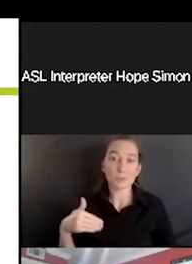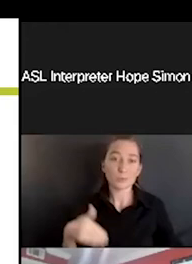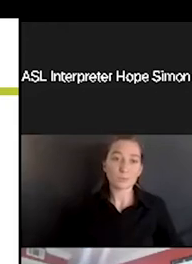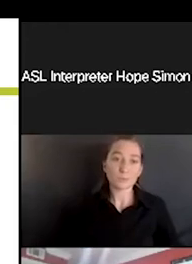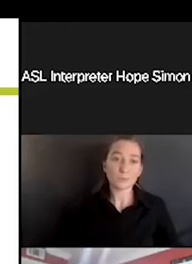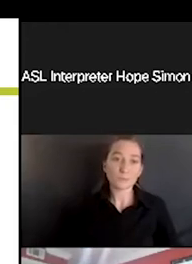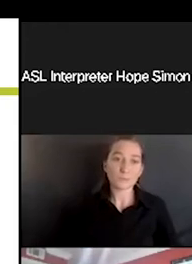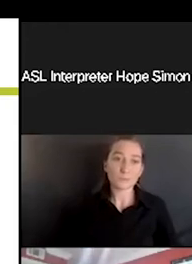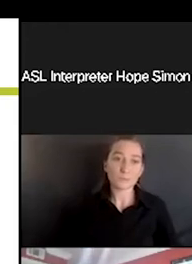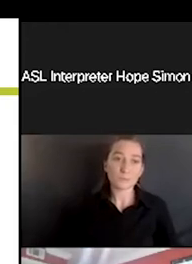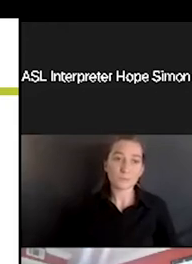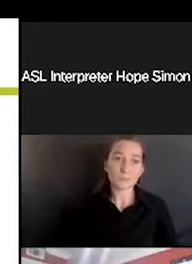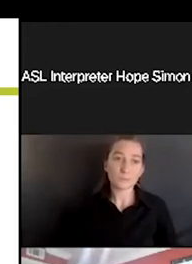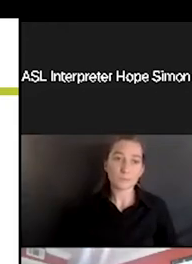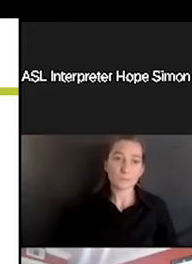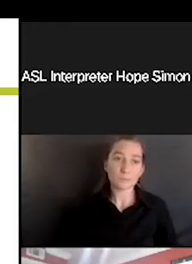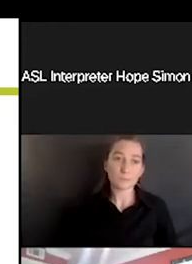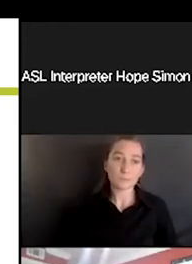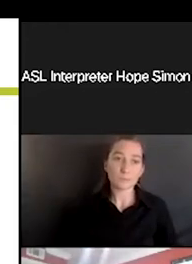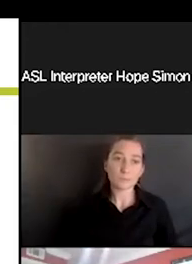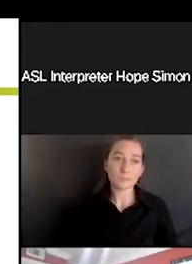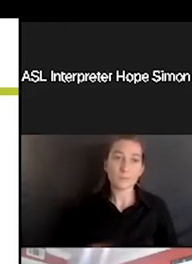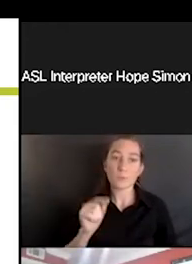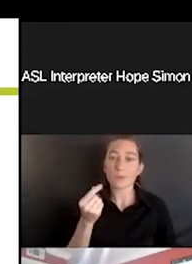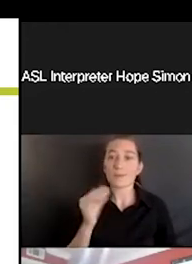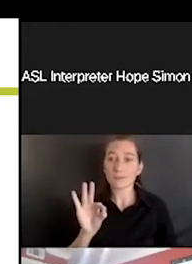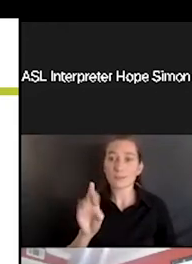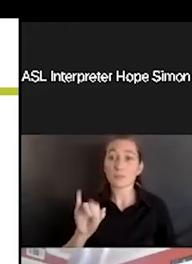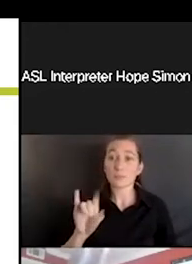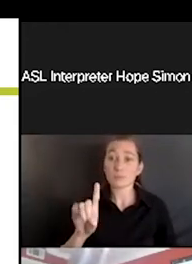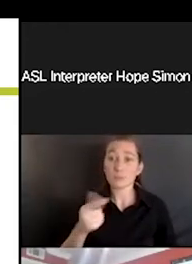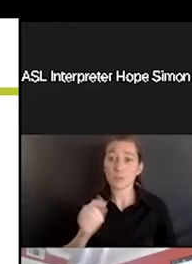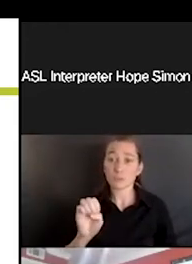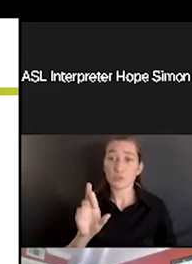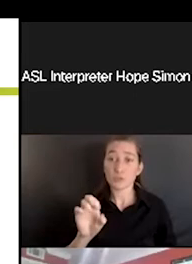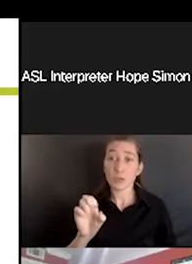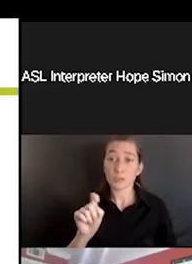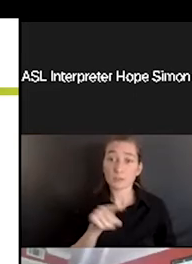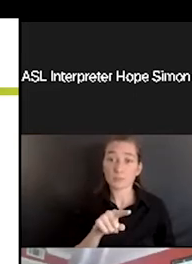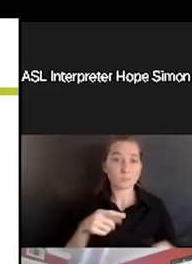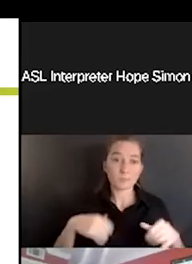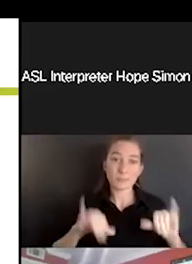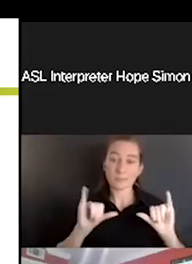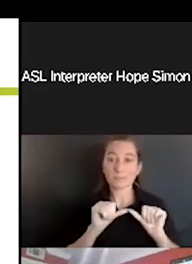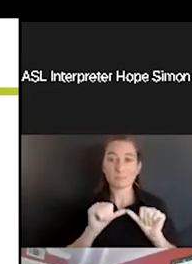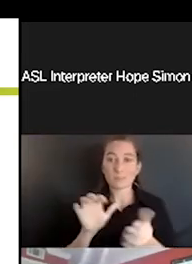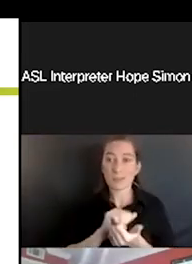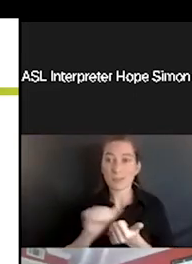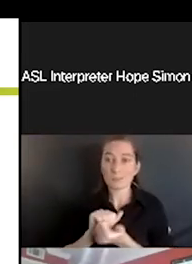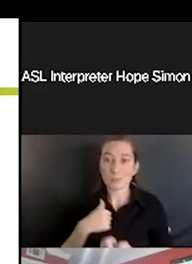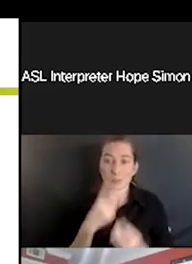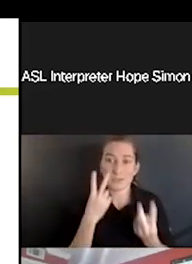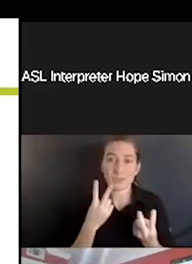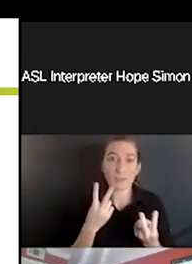damage, you know, every time we have an earthquake. This is the 2019 Ridgecrest earthquake that I actually visited and visited the